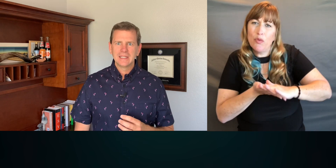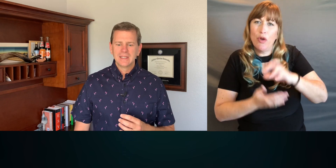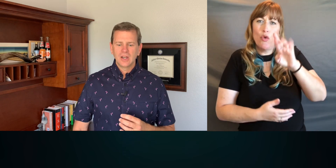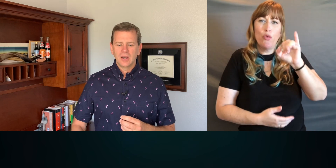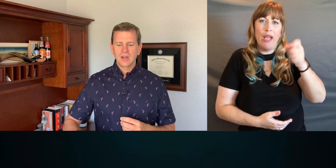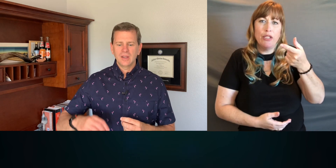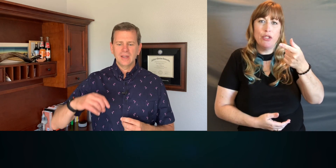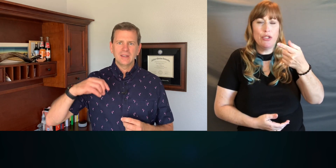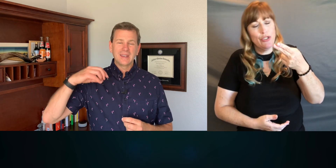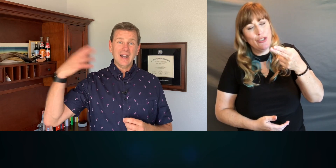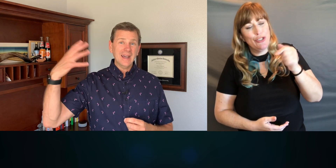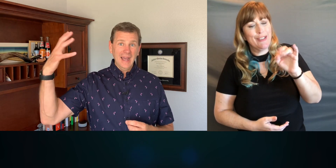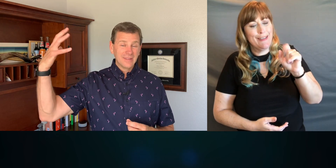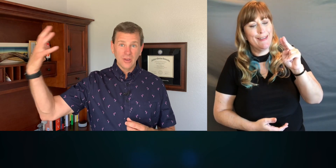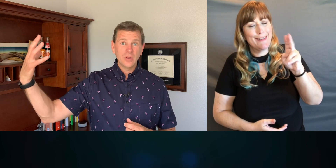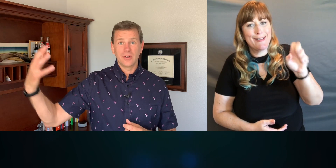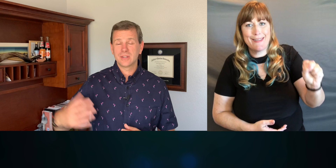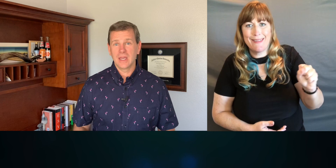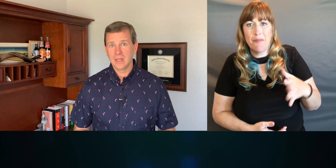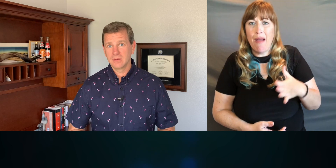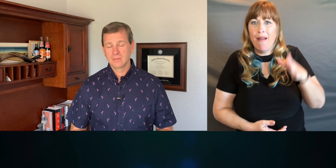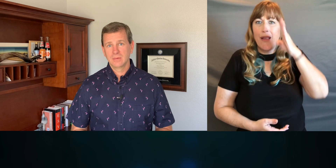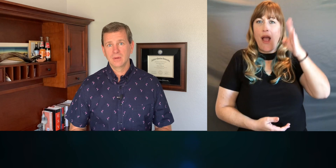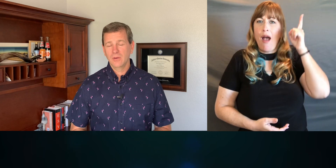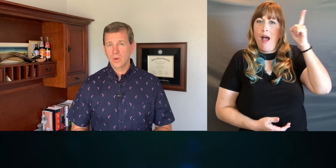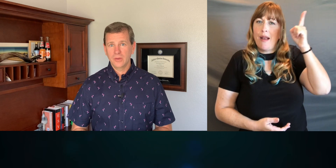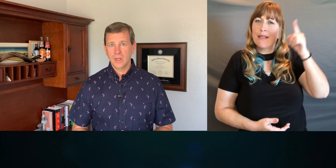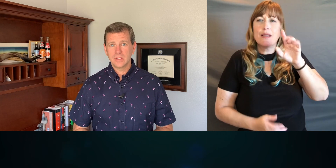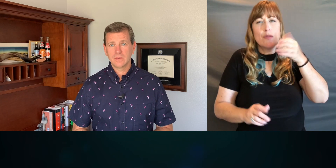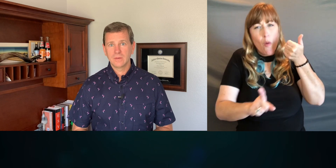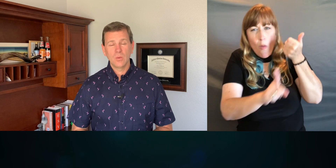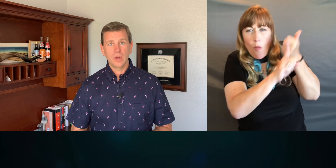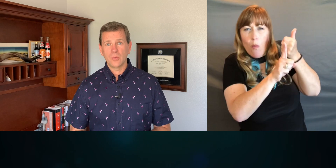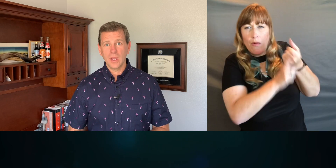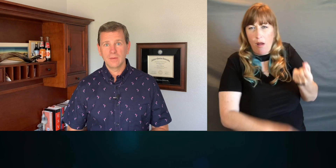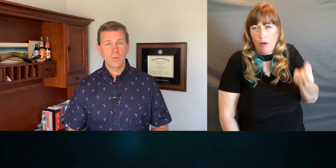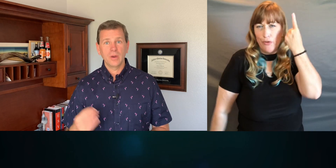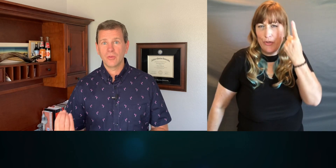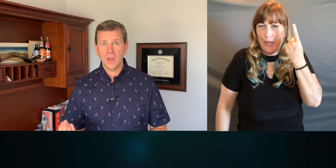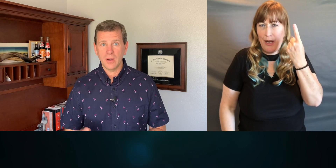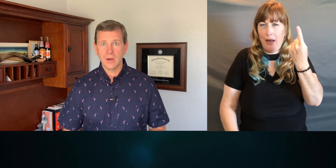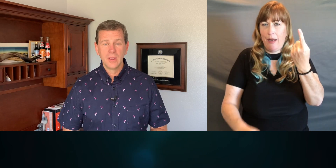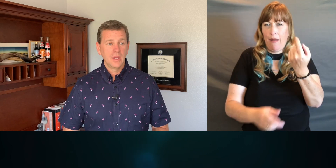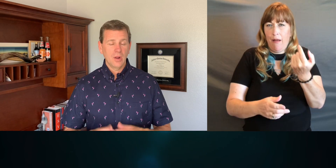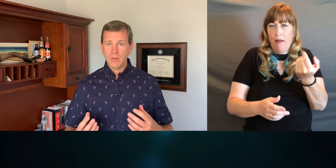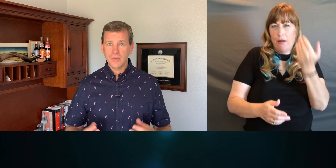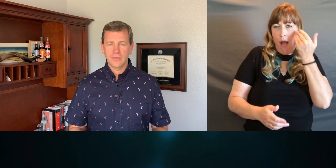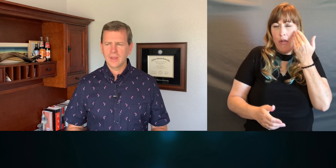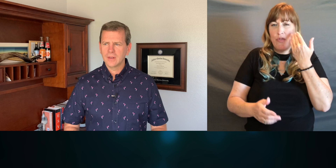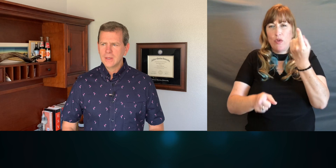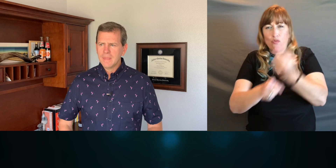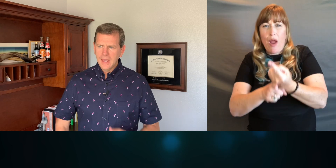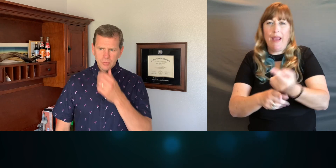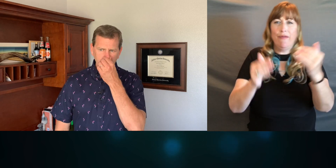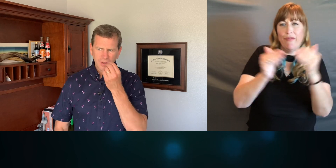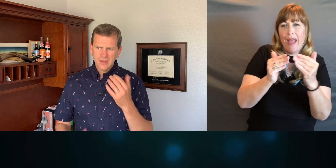understanding. And God has his own understanding of what is righteous and what is right and what is fair and all of these things.